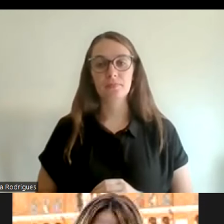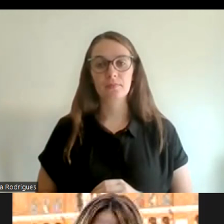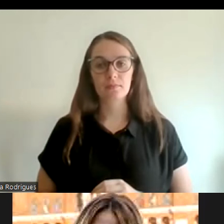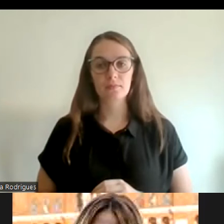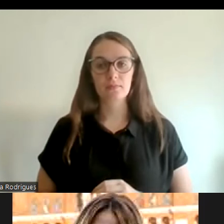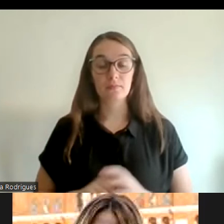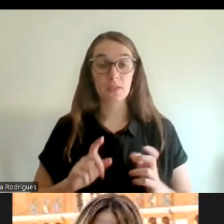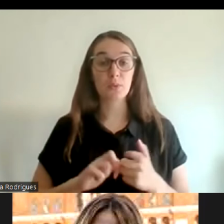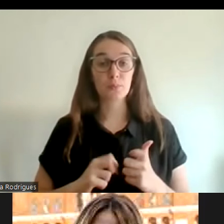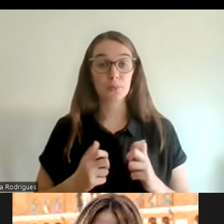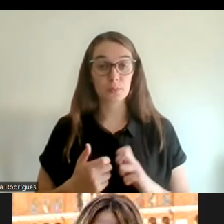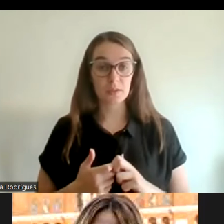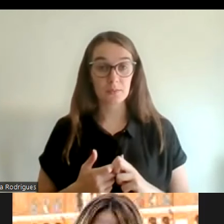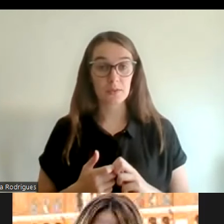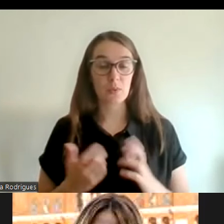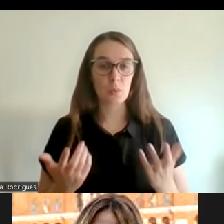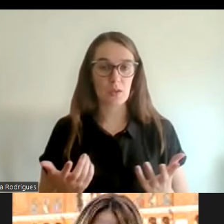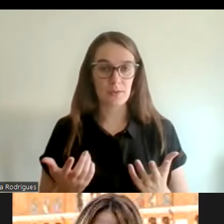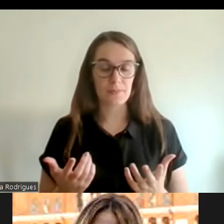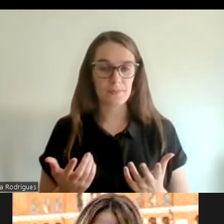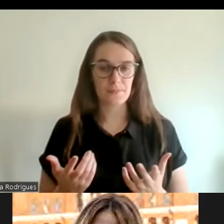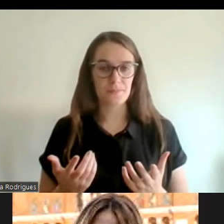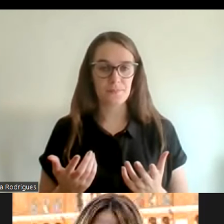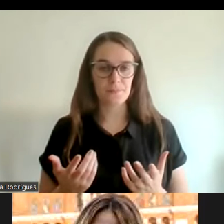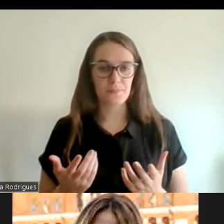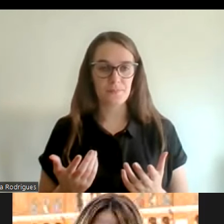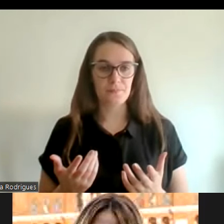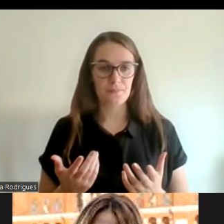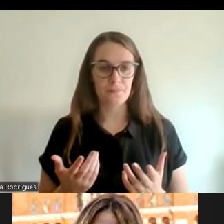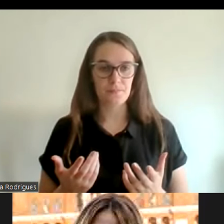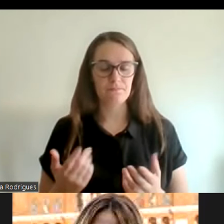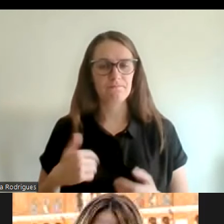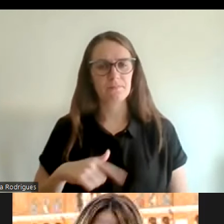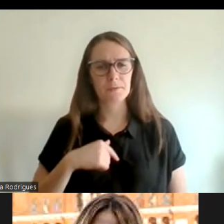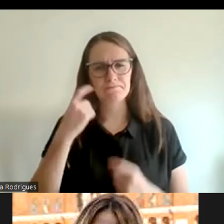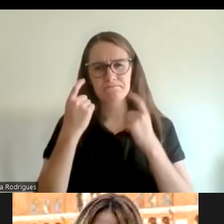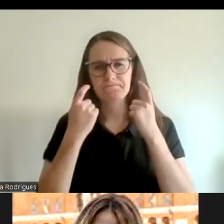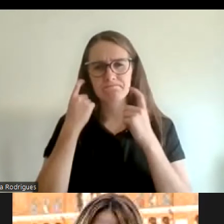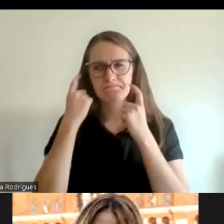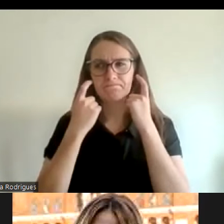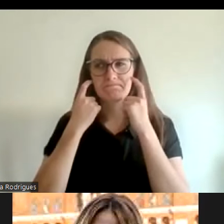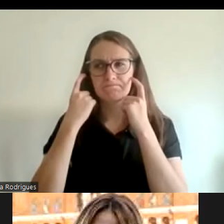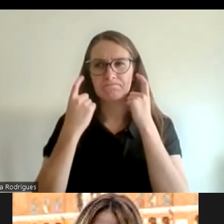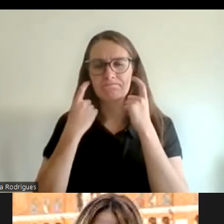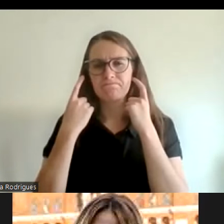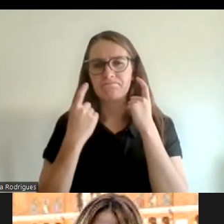This problem emerges when we think about the